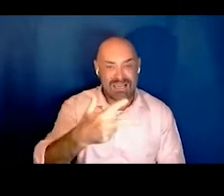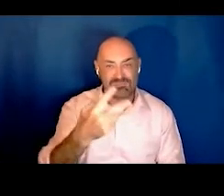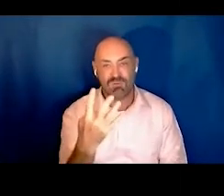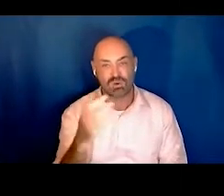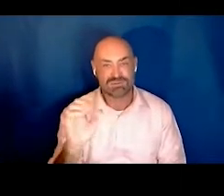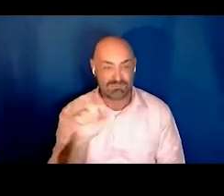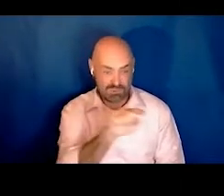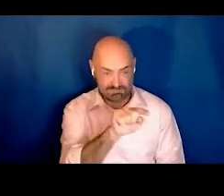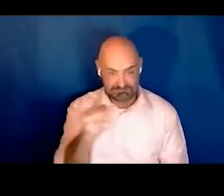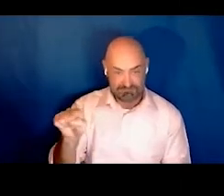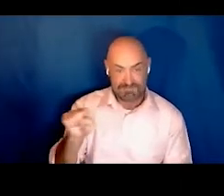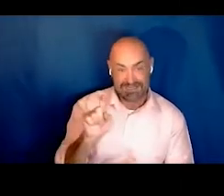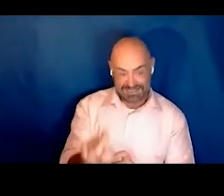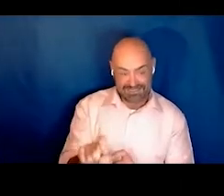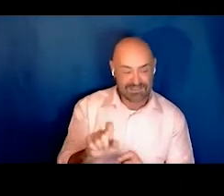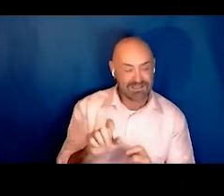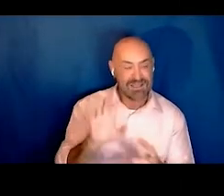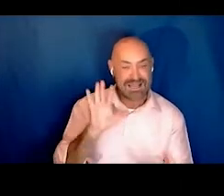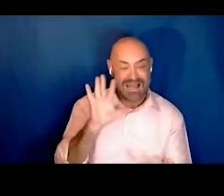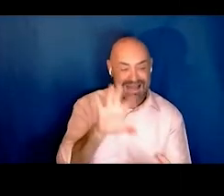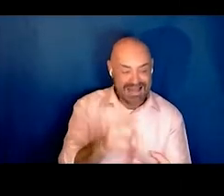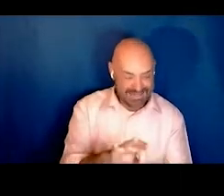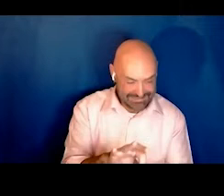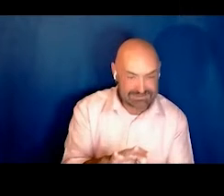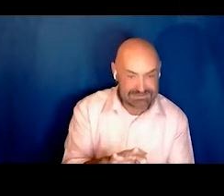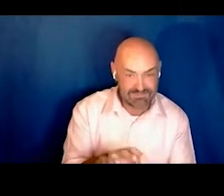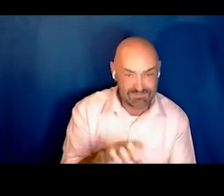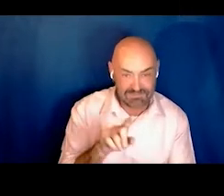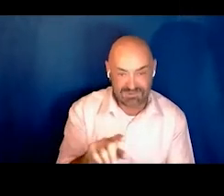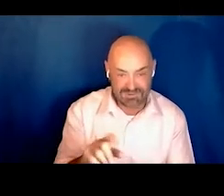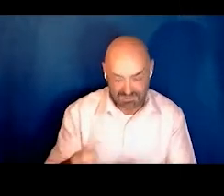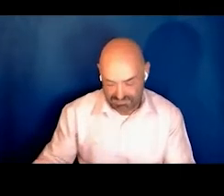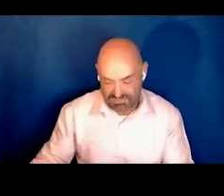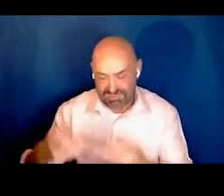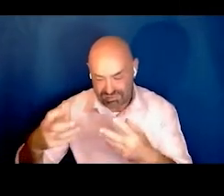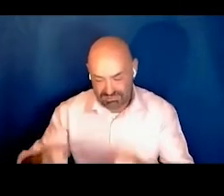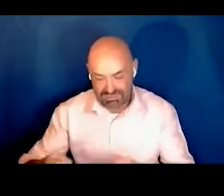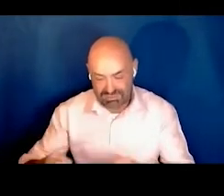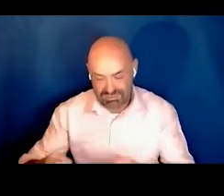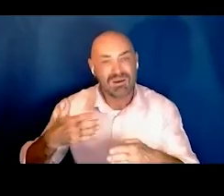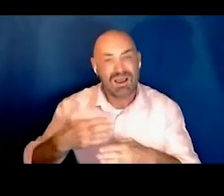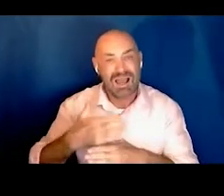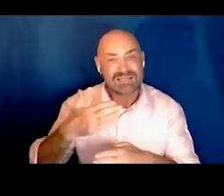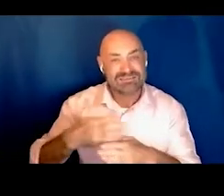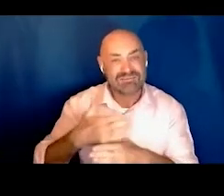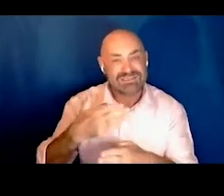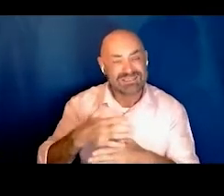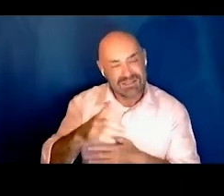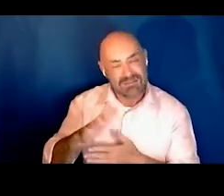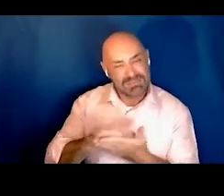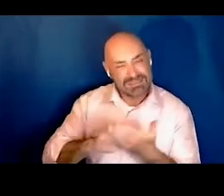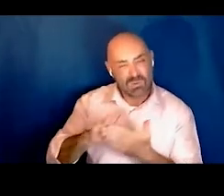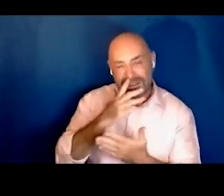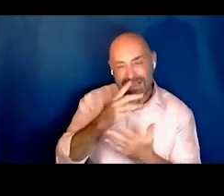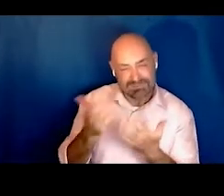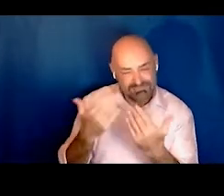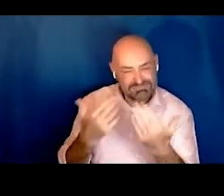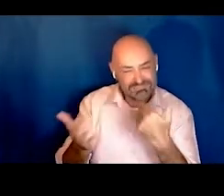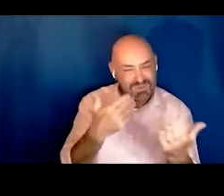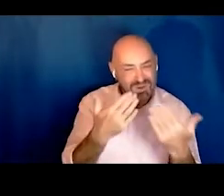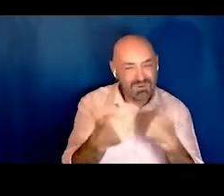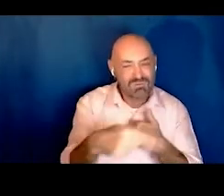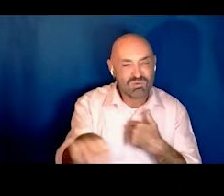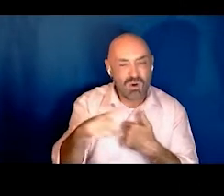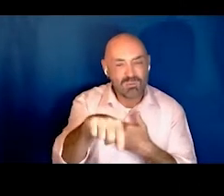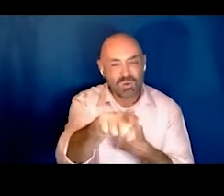18386840. The link will be placed in the chat for you. And we're going to do an activity just to hear from you. We went